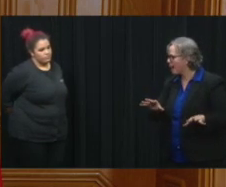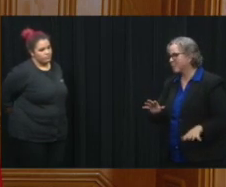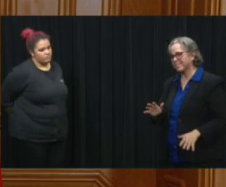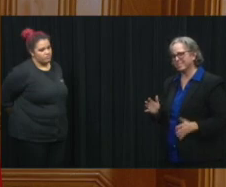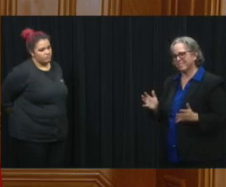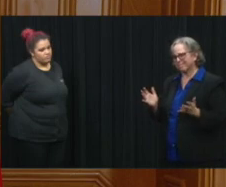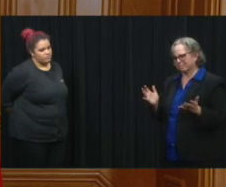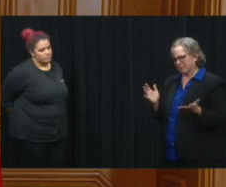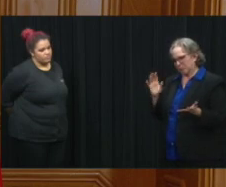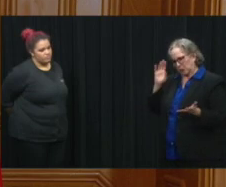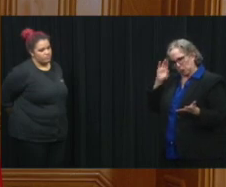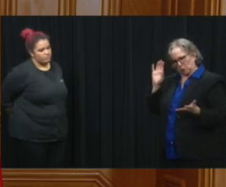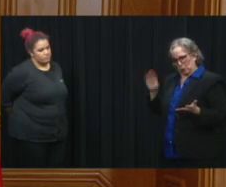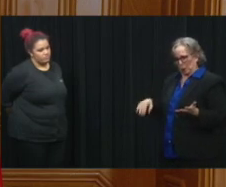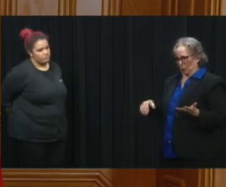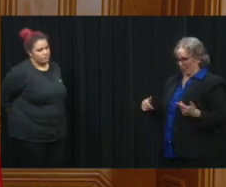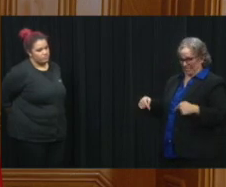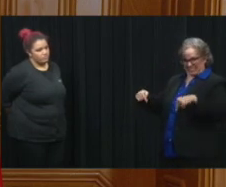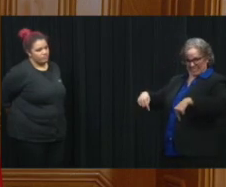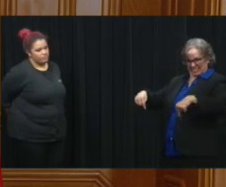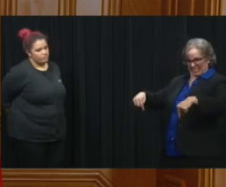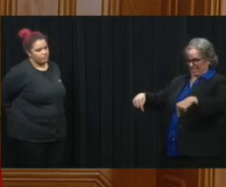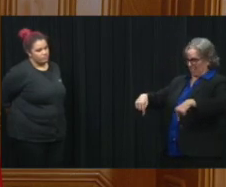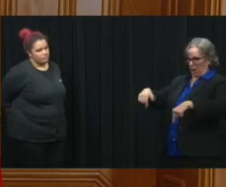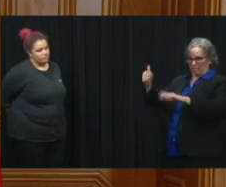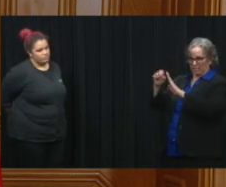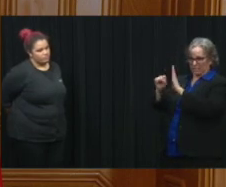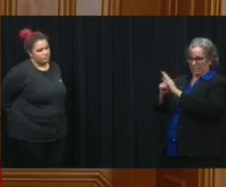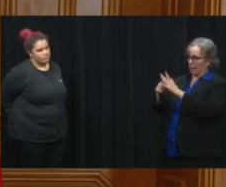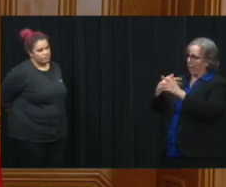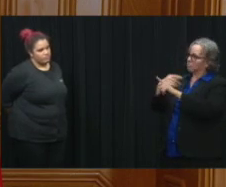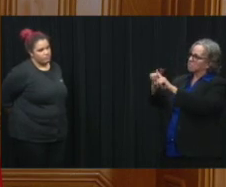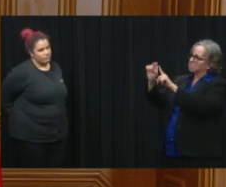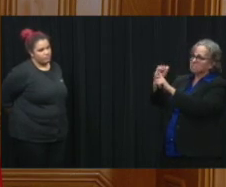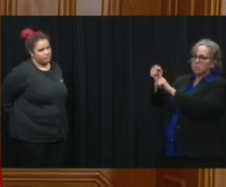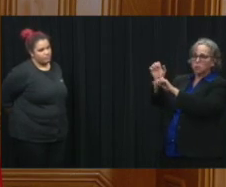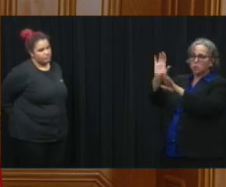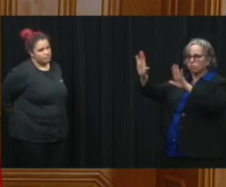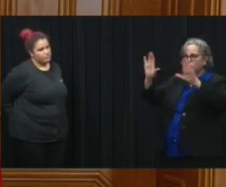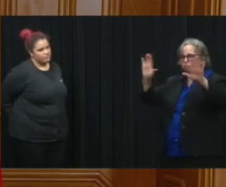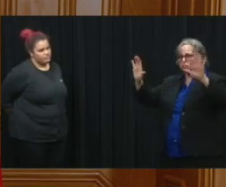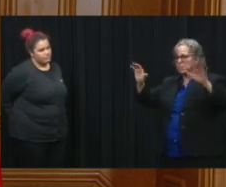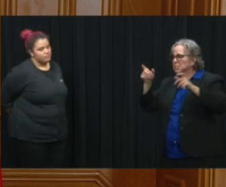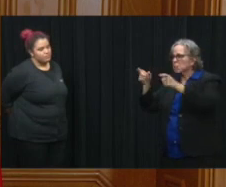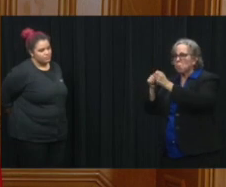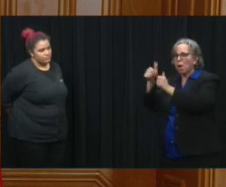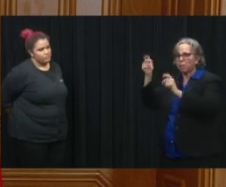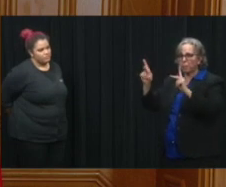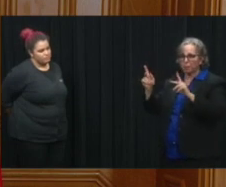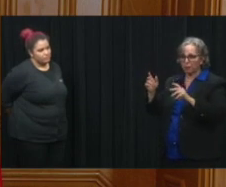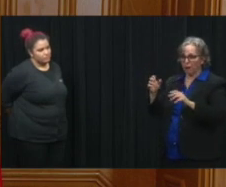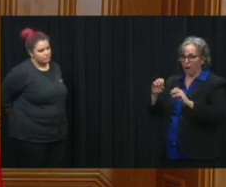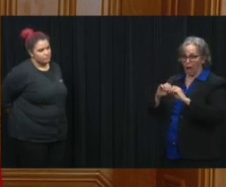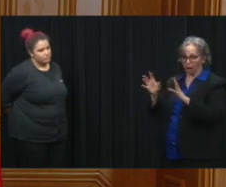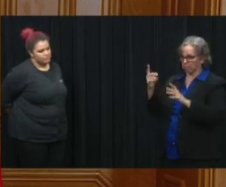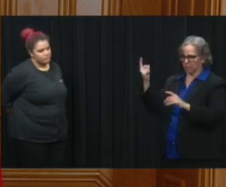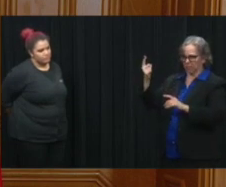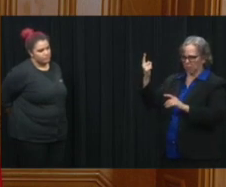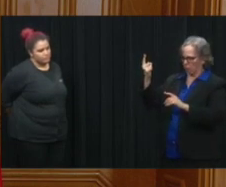coming in from out of state, it's a different situation. You've been dealing with other people. You obviously are bringing something in here. It may not